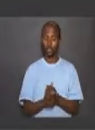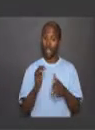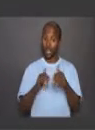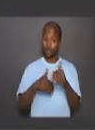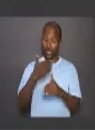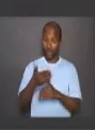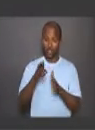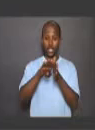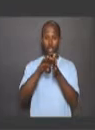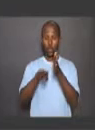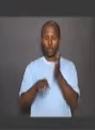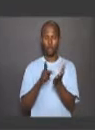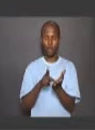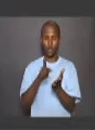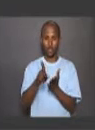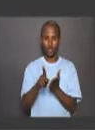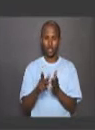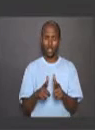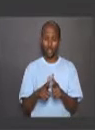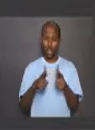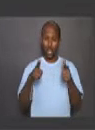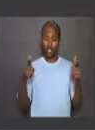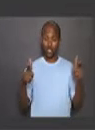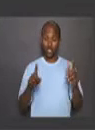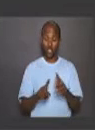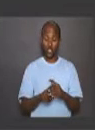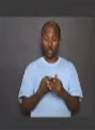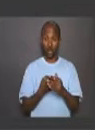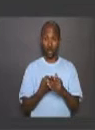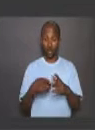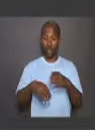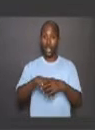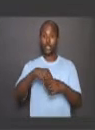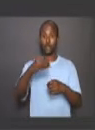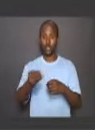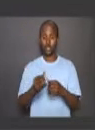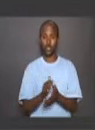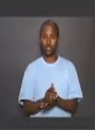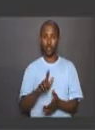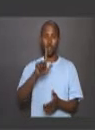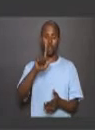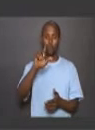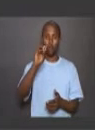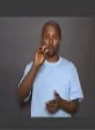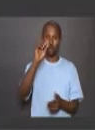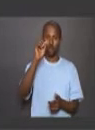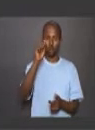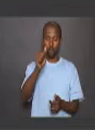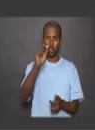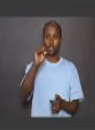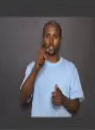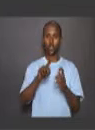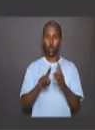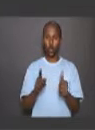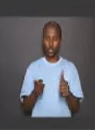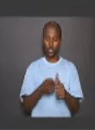After the down payment, the largest initial expense is the loan origination fee.